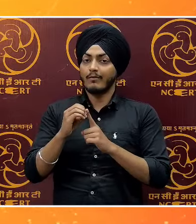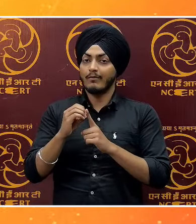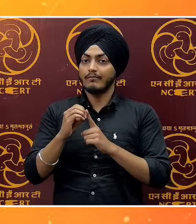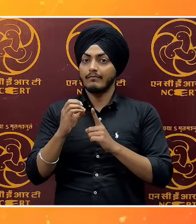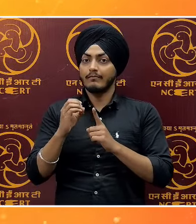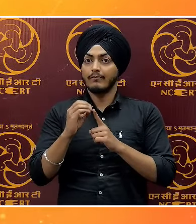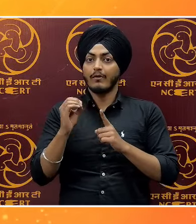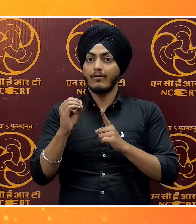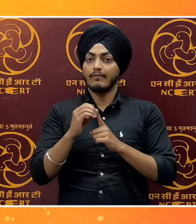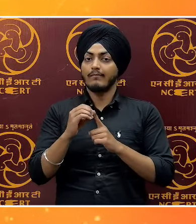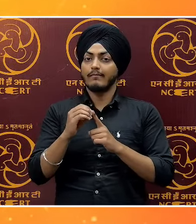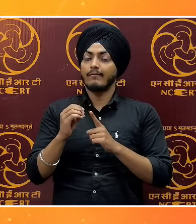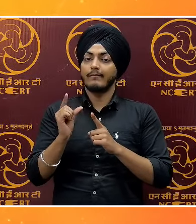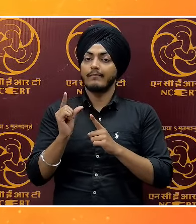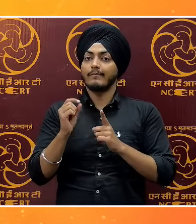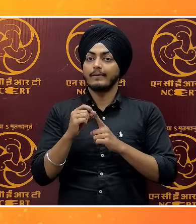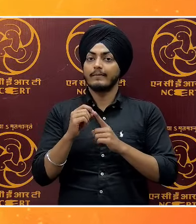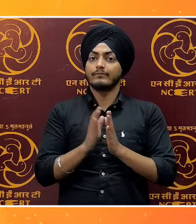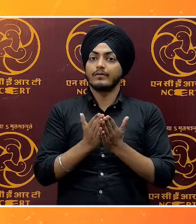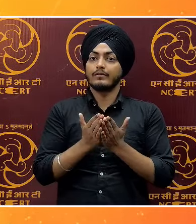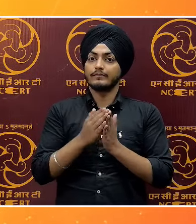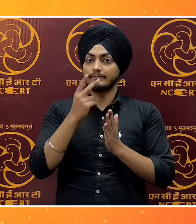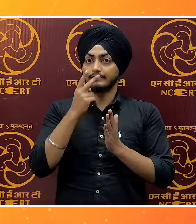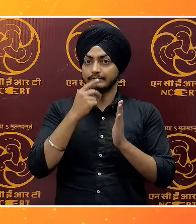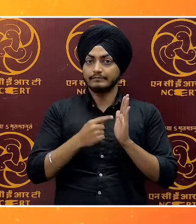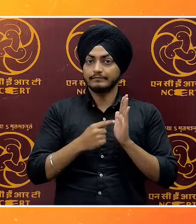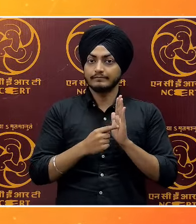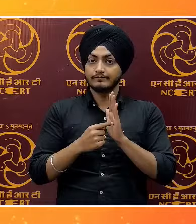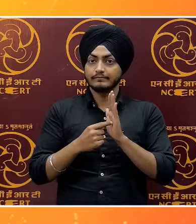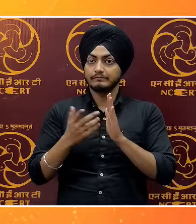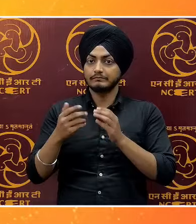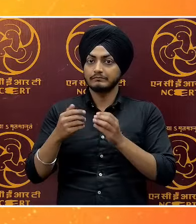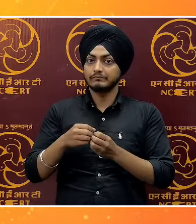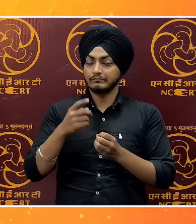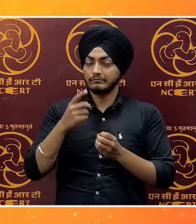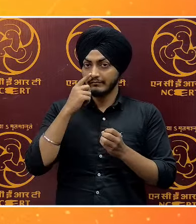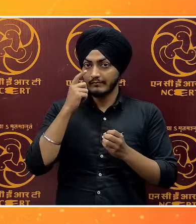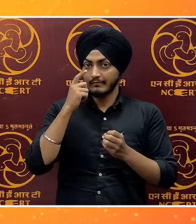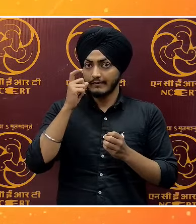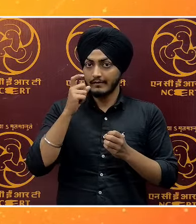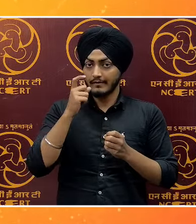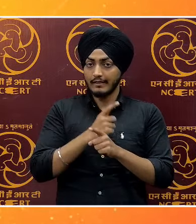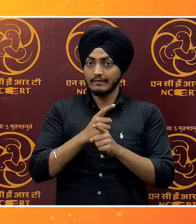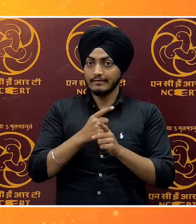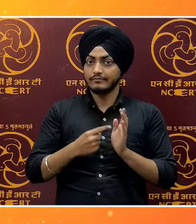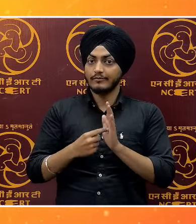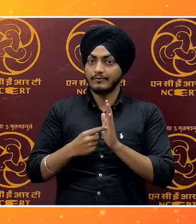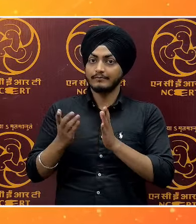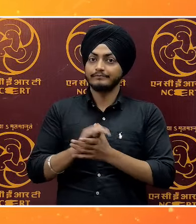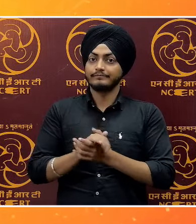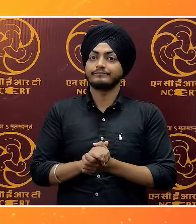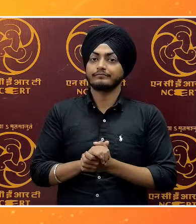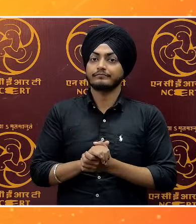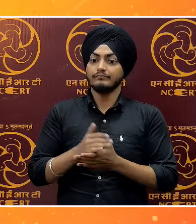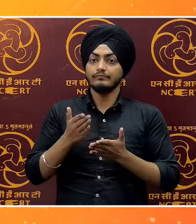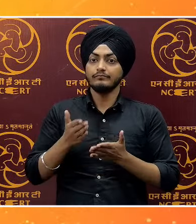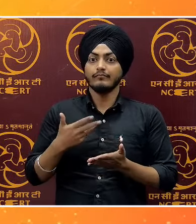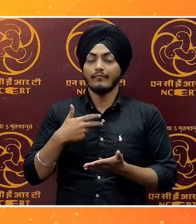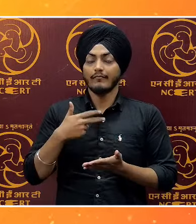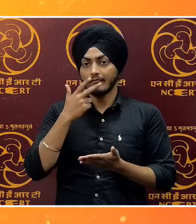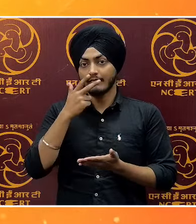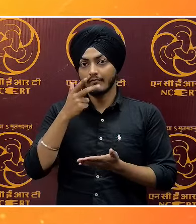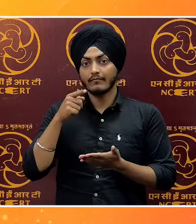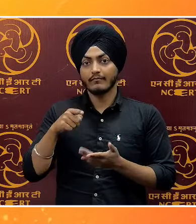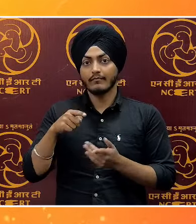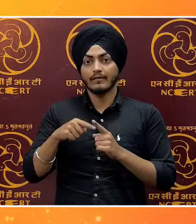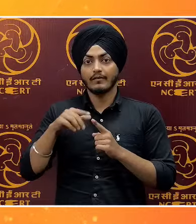here amazing. I have brought a pop-up model of the town. Great. Here the town, the